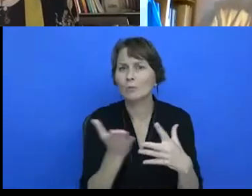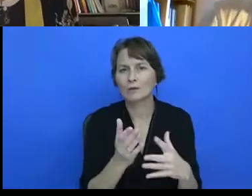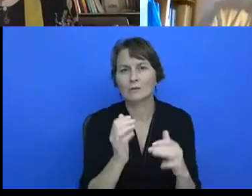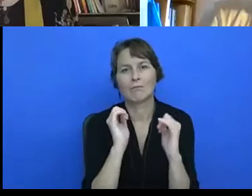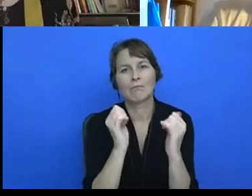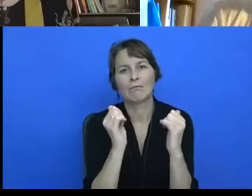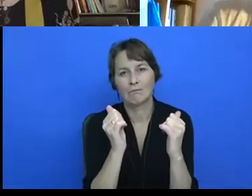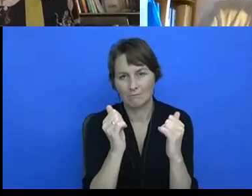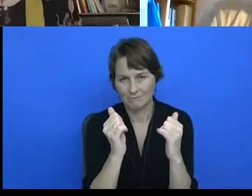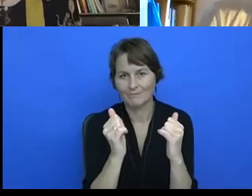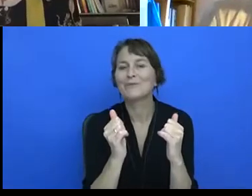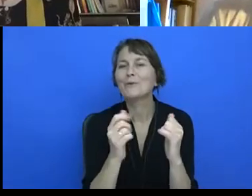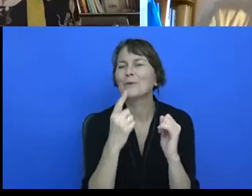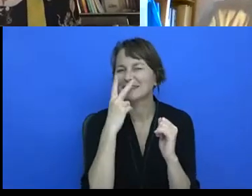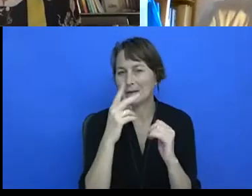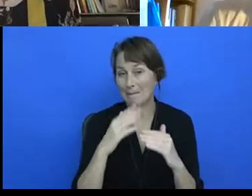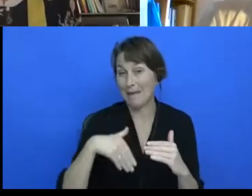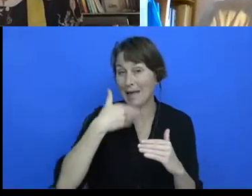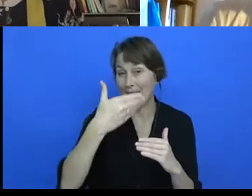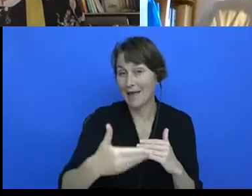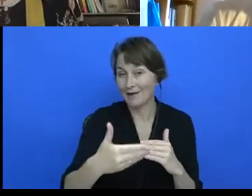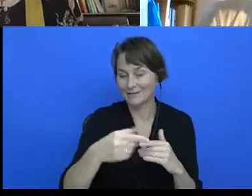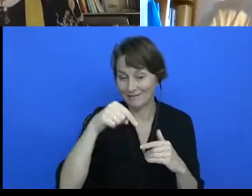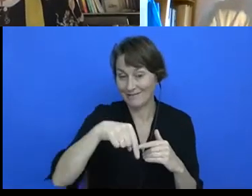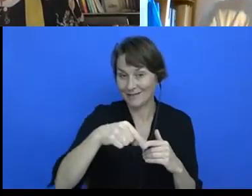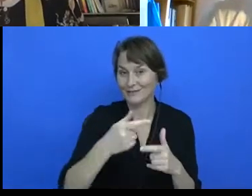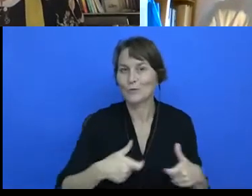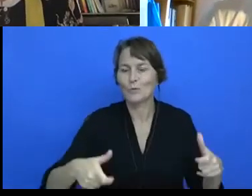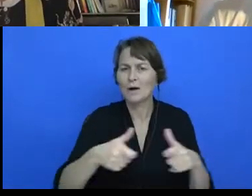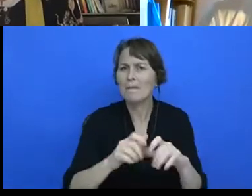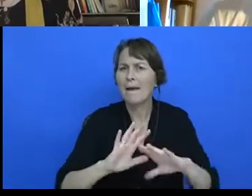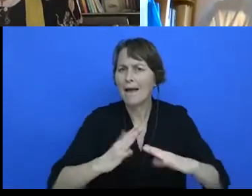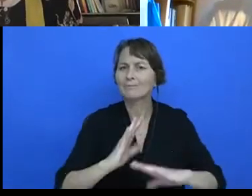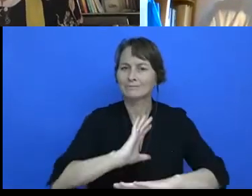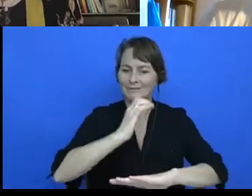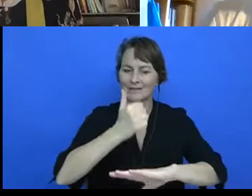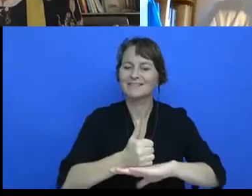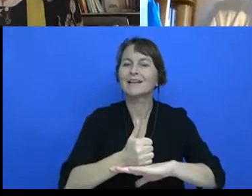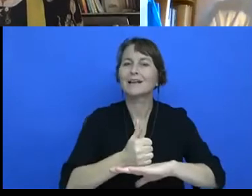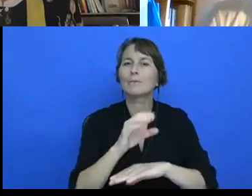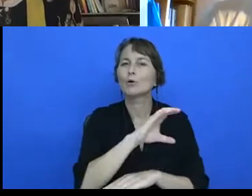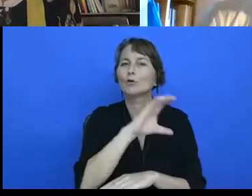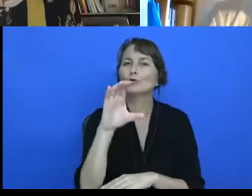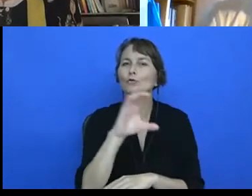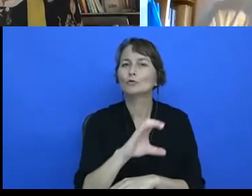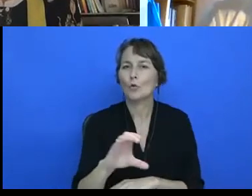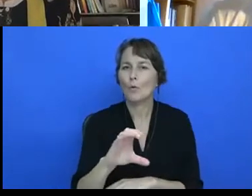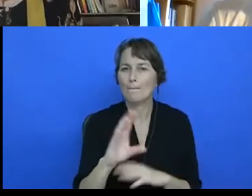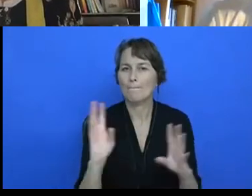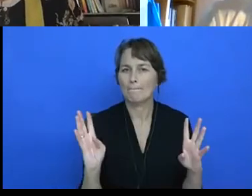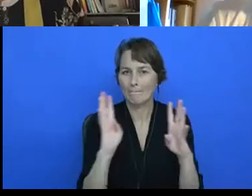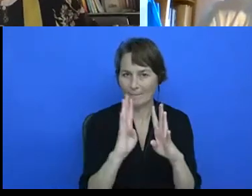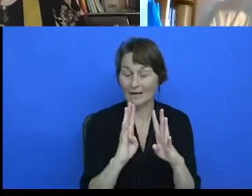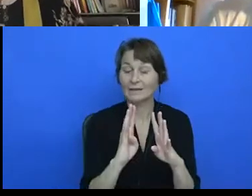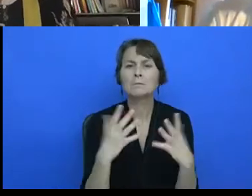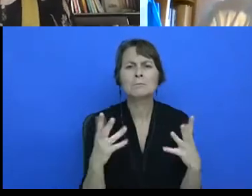this webinar, that we set up a session, a Zoom meeting, and then we had what was called a Meet the Expert session, where we had agreed